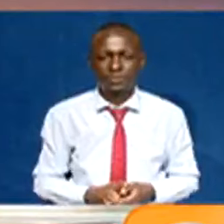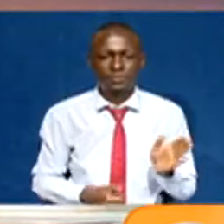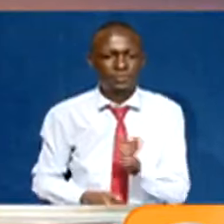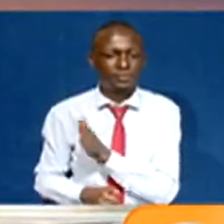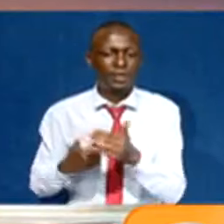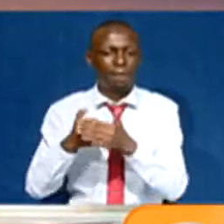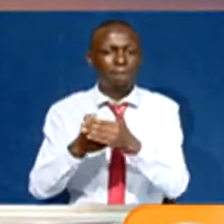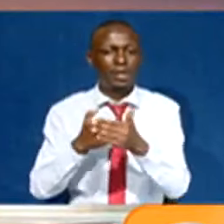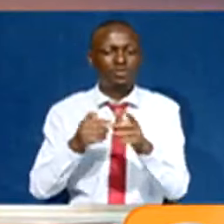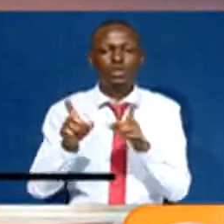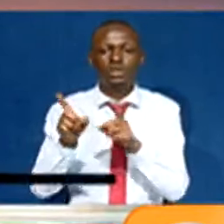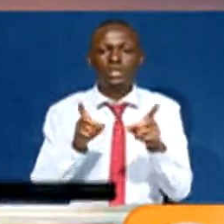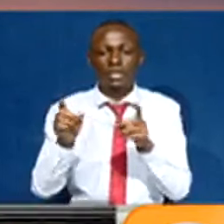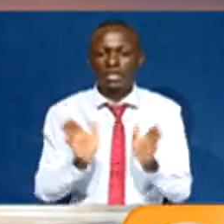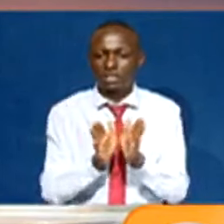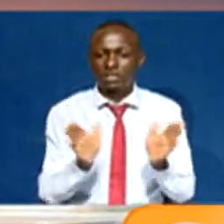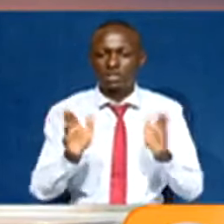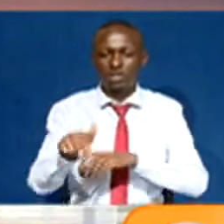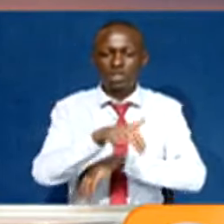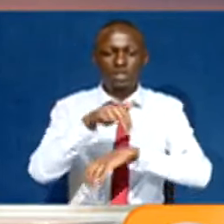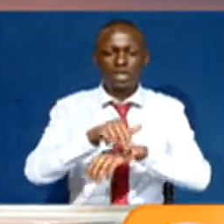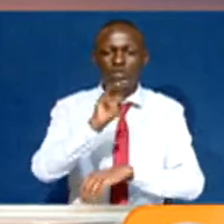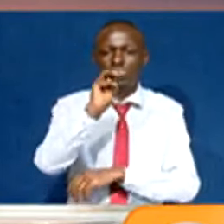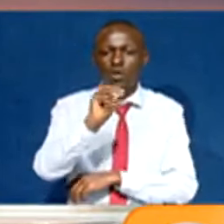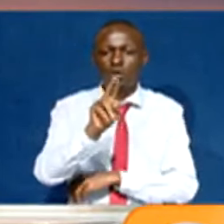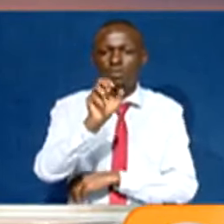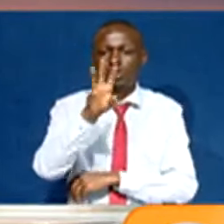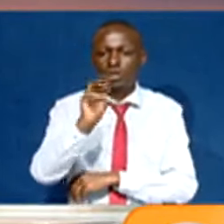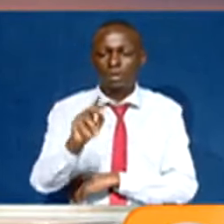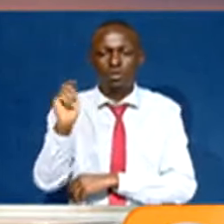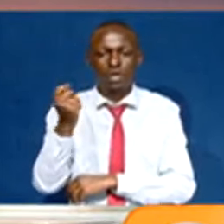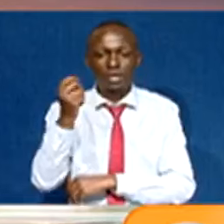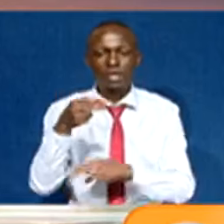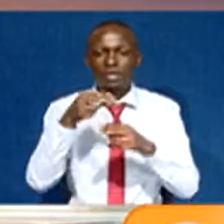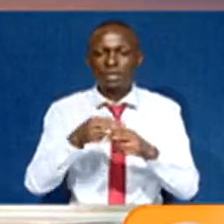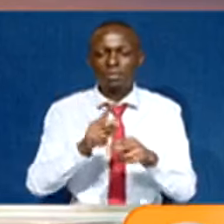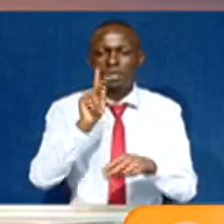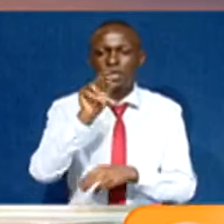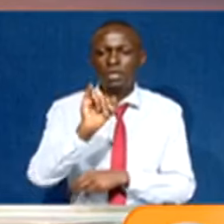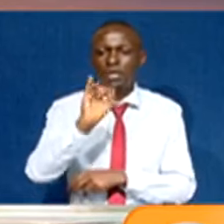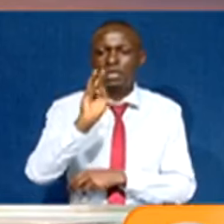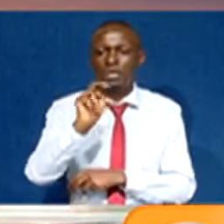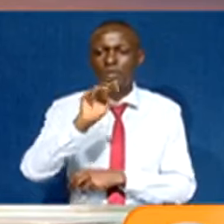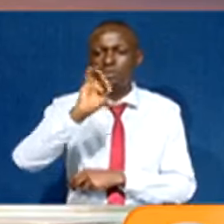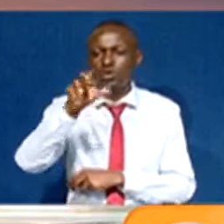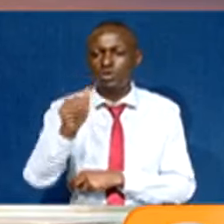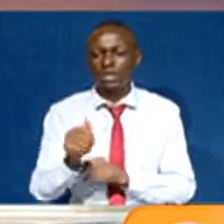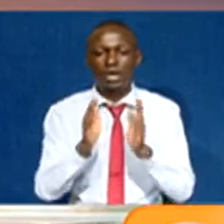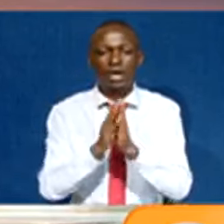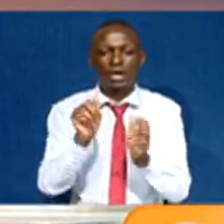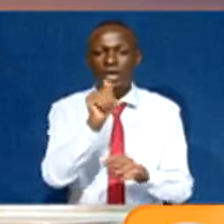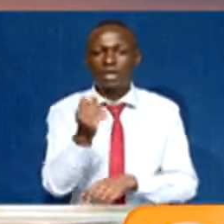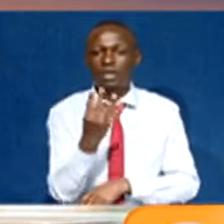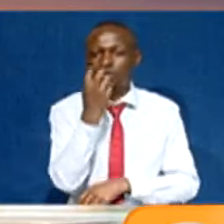Former Director General of the National Museums of Kenya, Mzalendo Kibunja, and four other suspects were today charged with